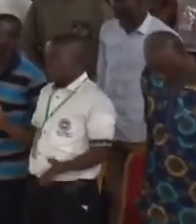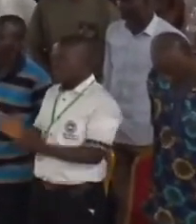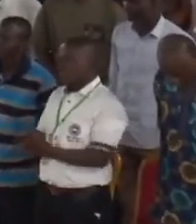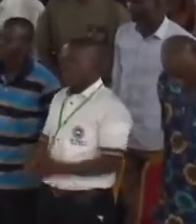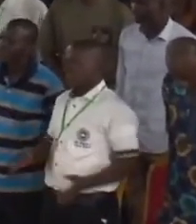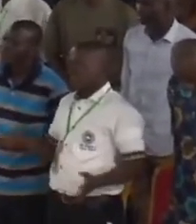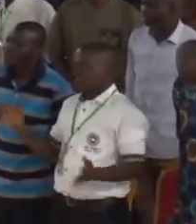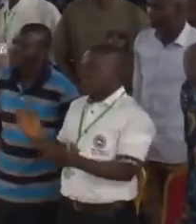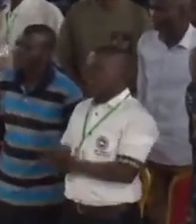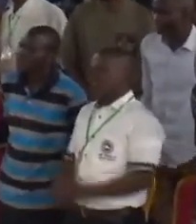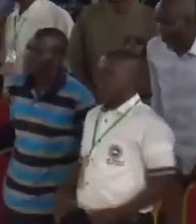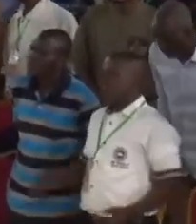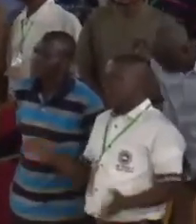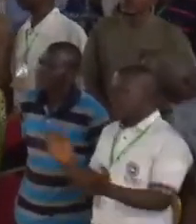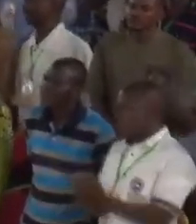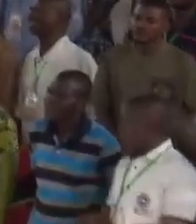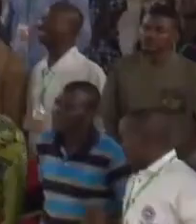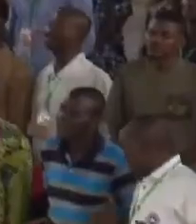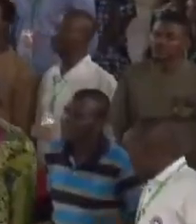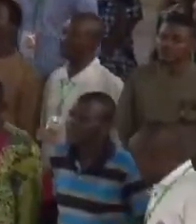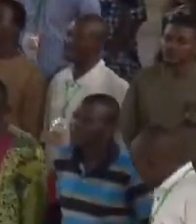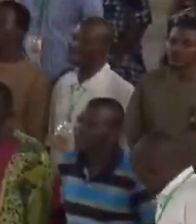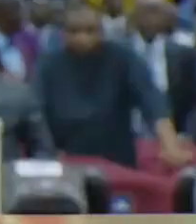mighty name, we have prayed.